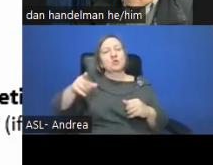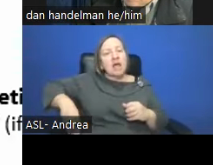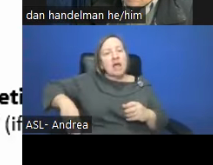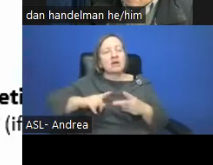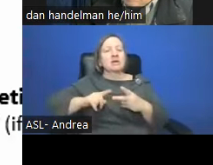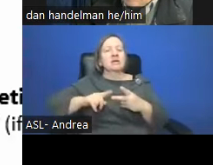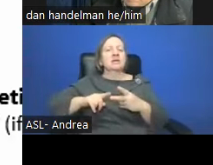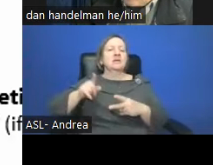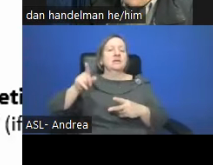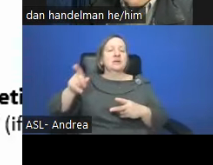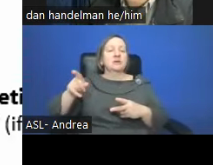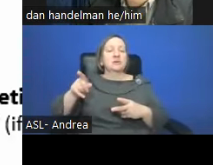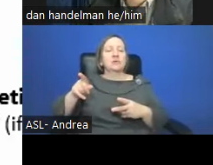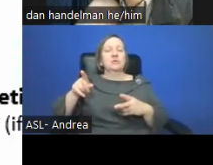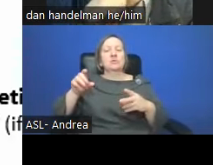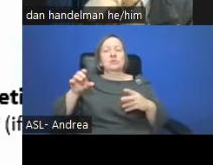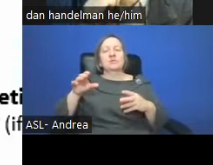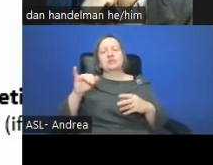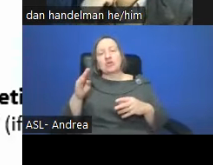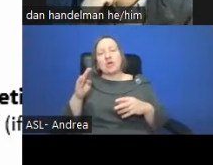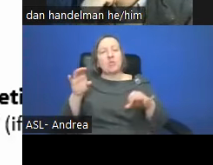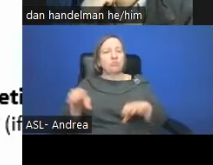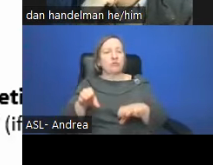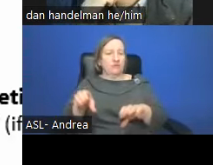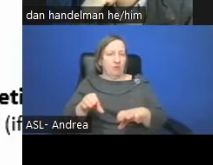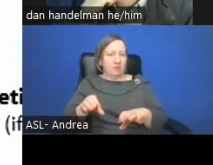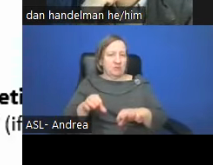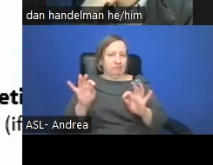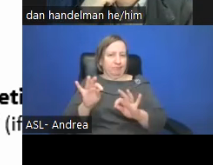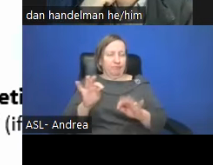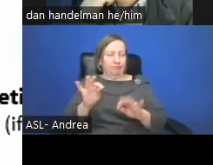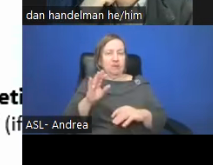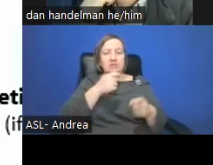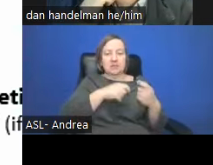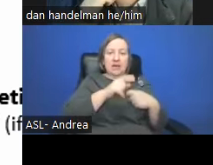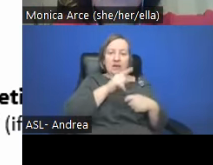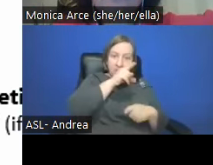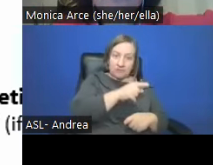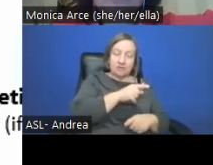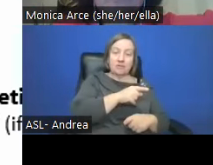not, doing parts of, job performance instead of actual